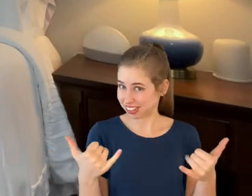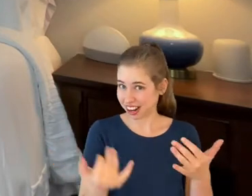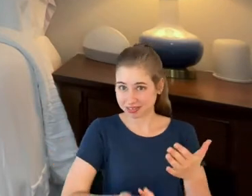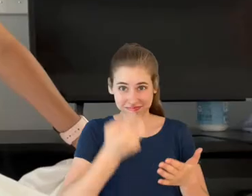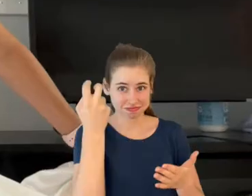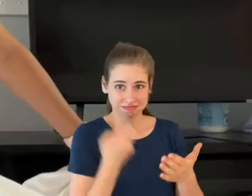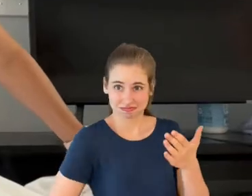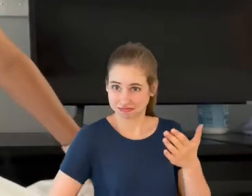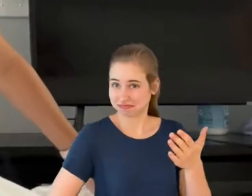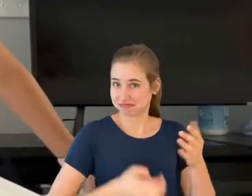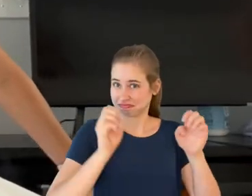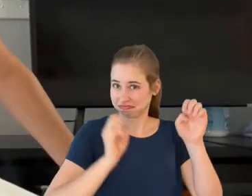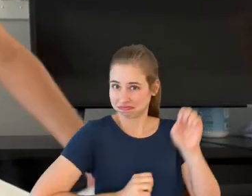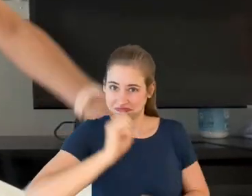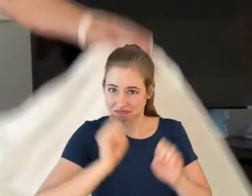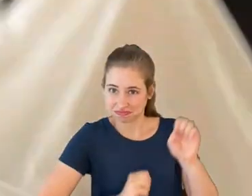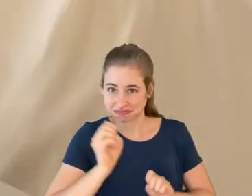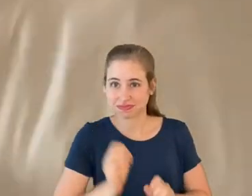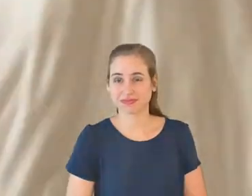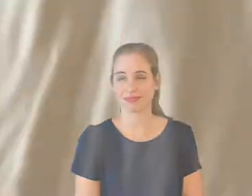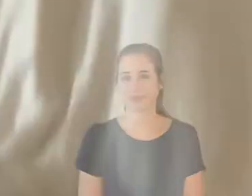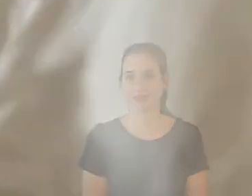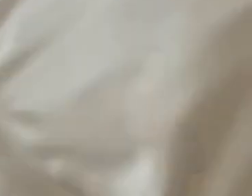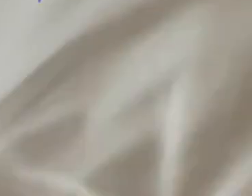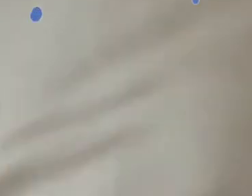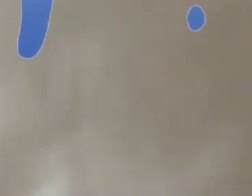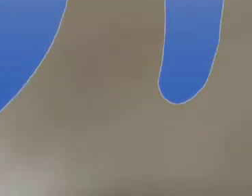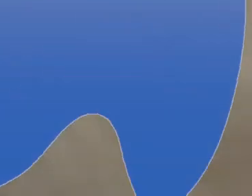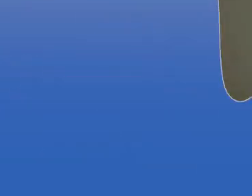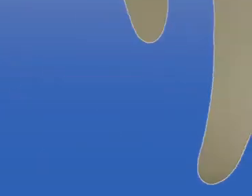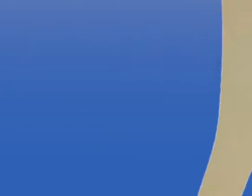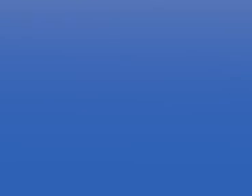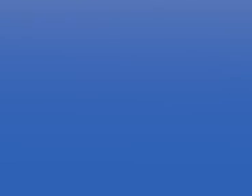ado, let's take a look at Cozy Earth bedding.